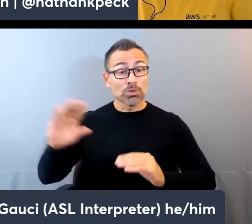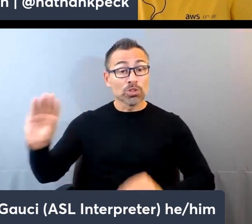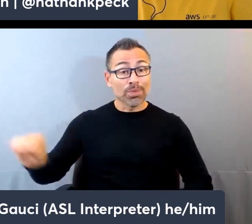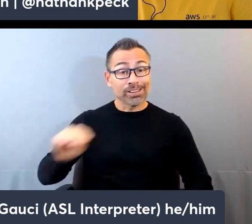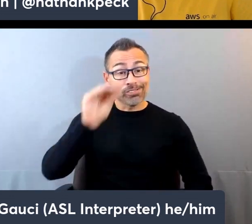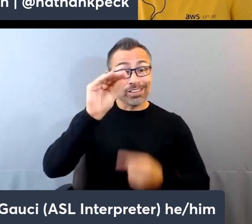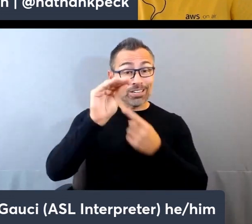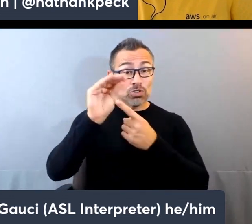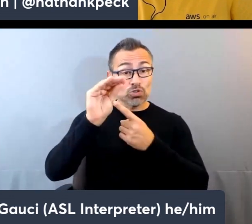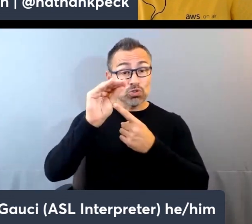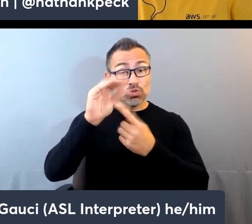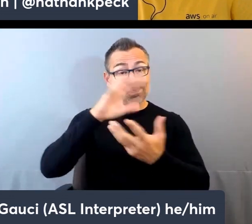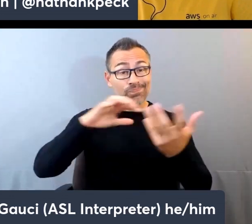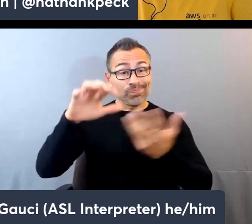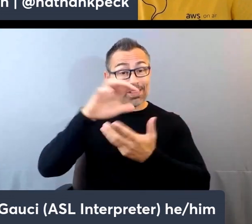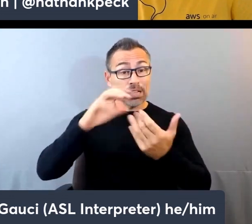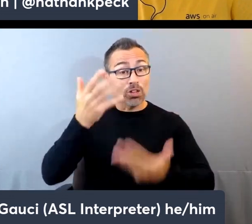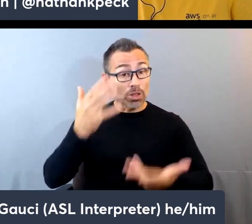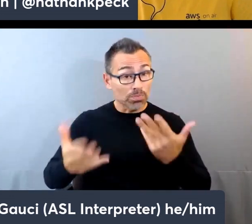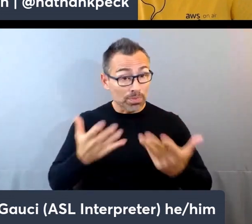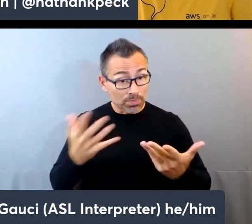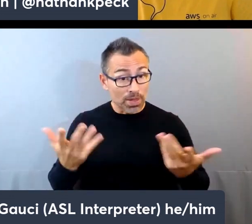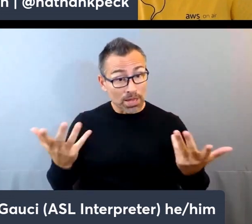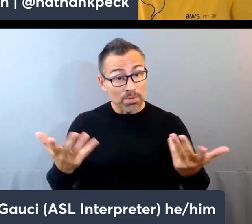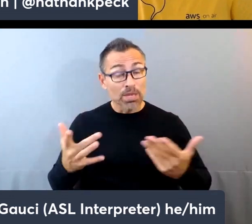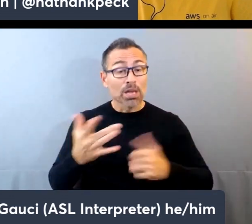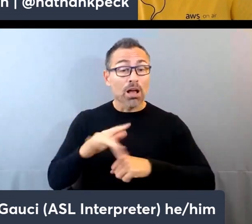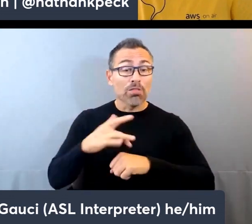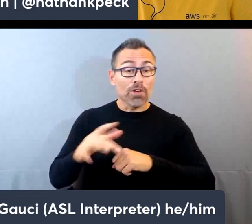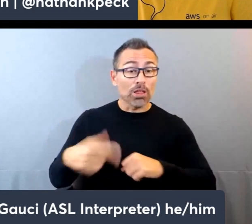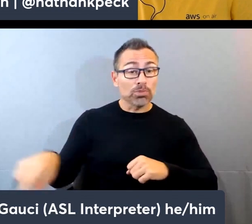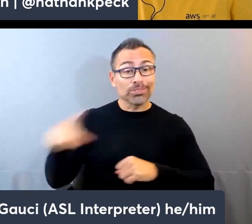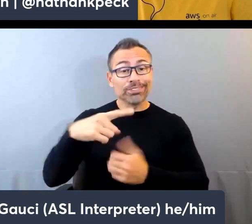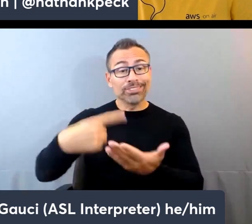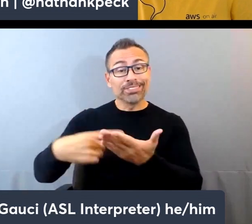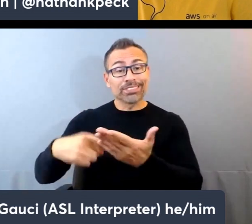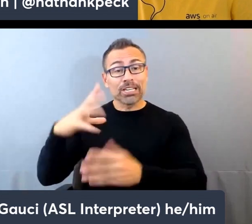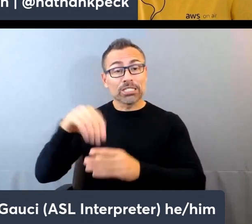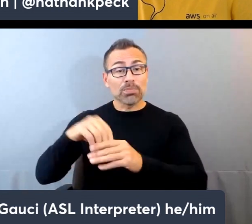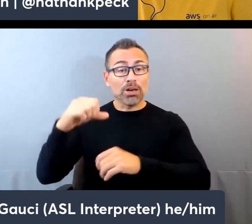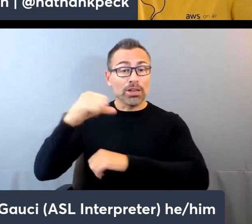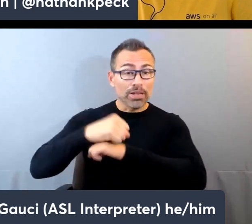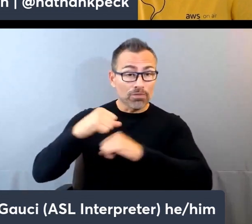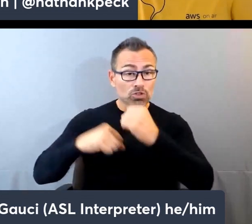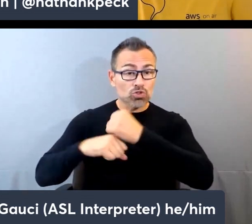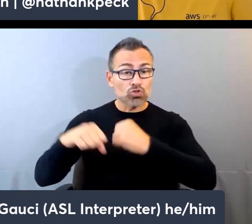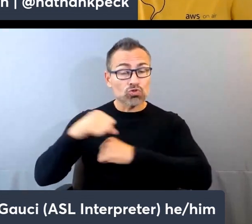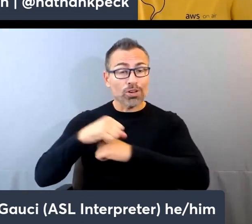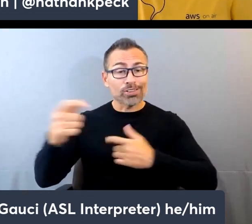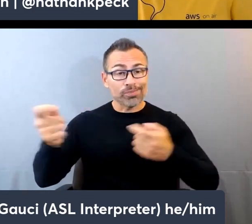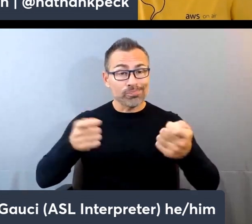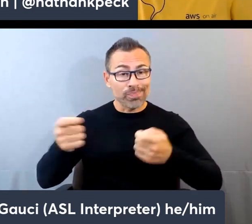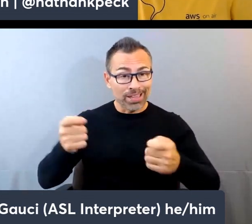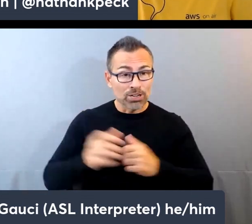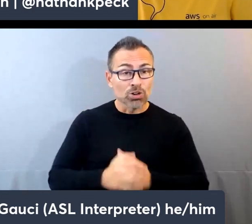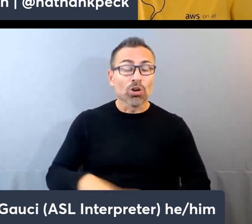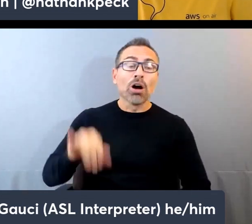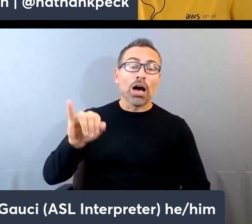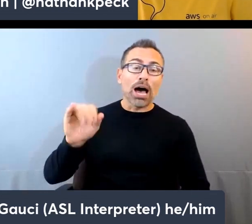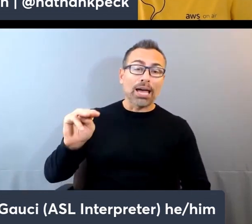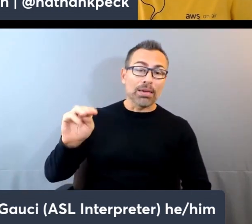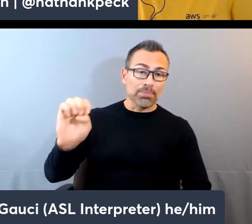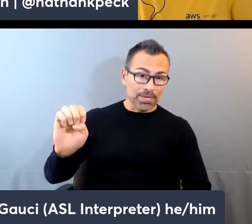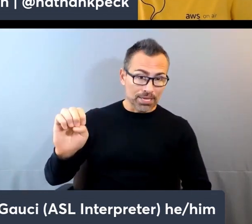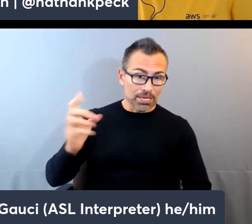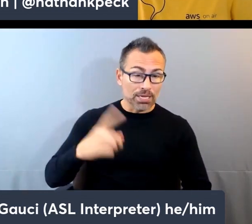do, engage in an infrastructure event management, or an IEM that we call it, right? That helps in a